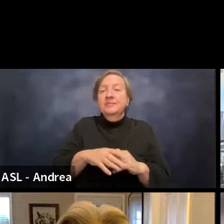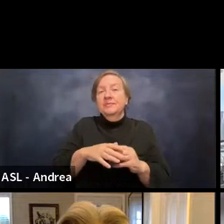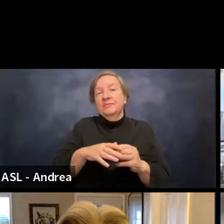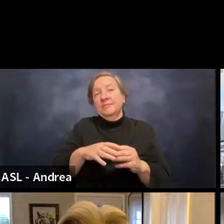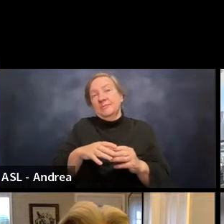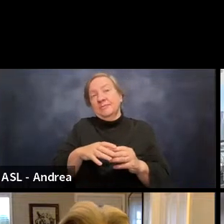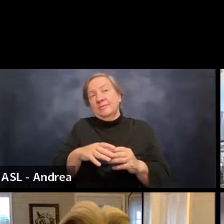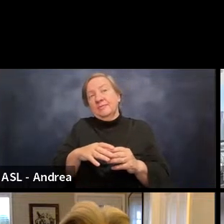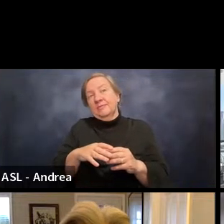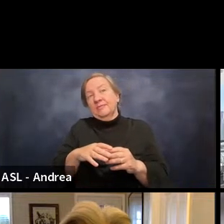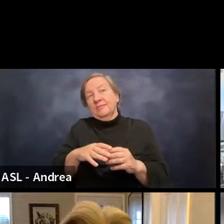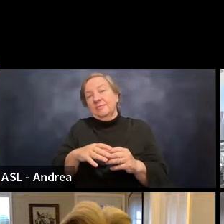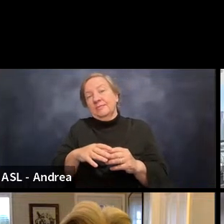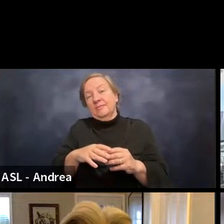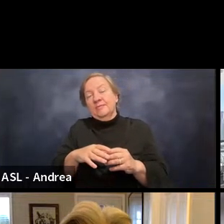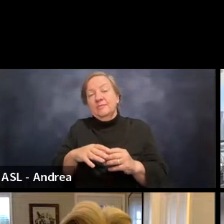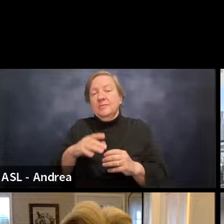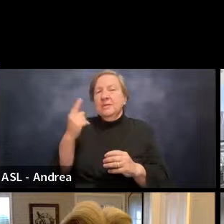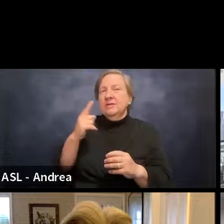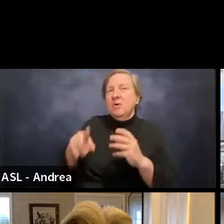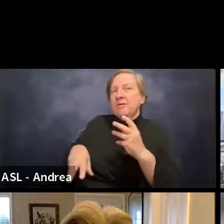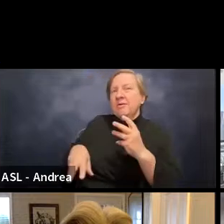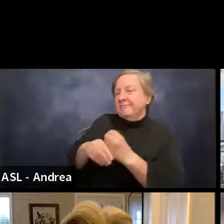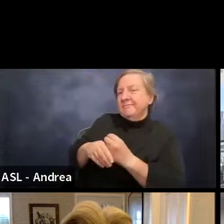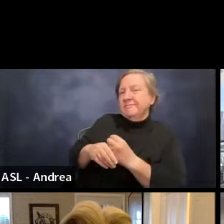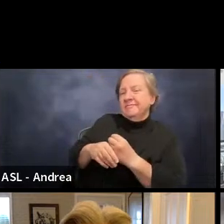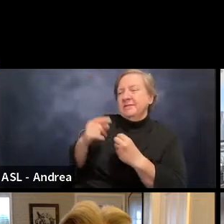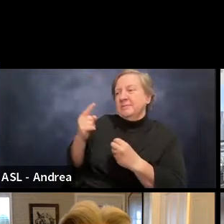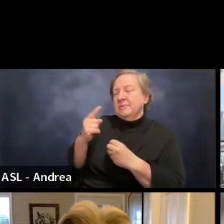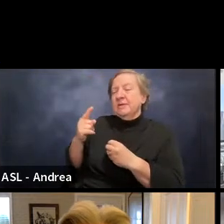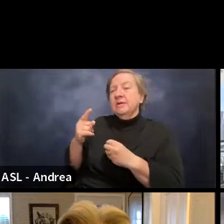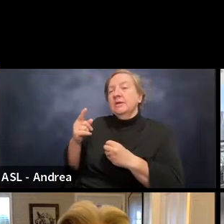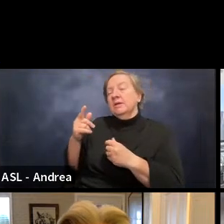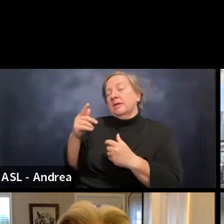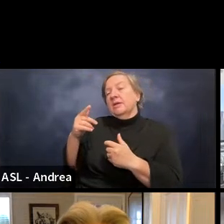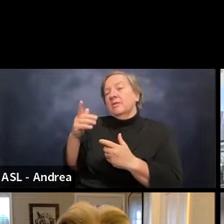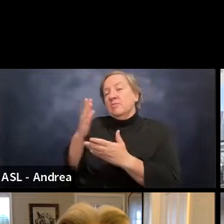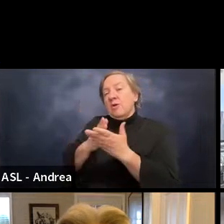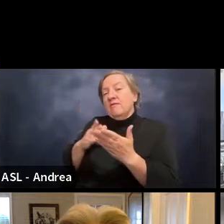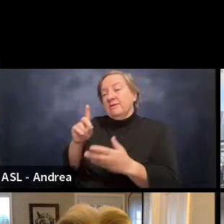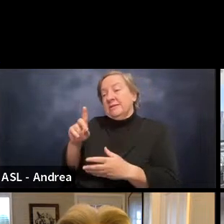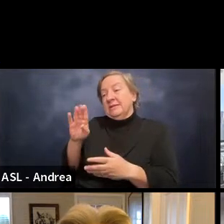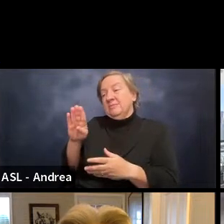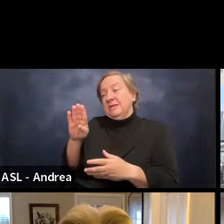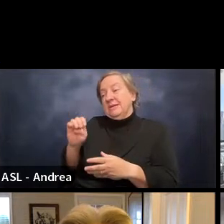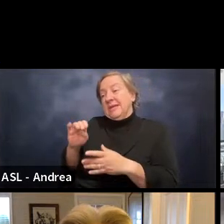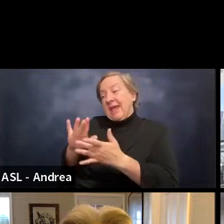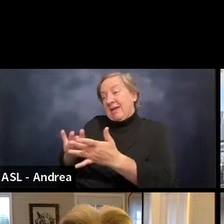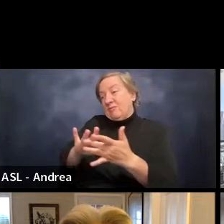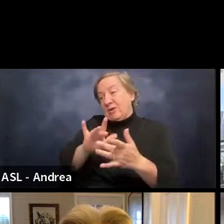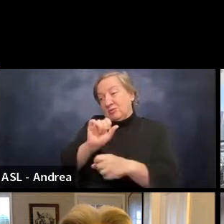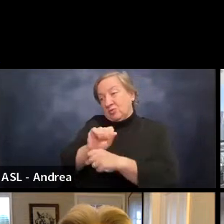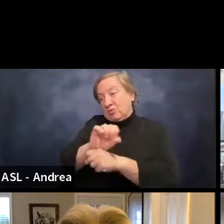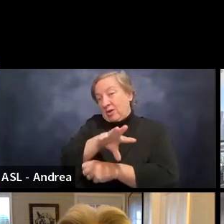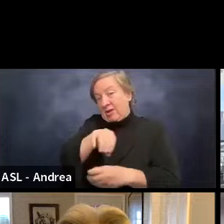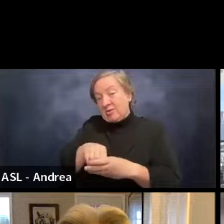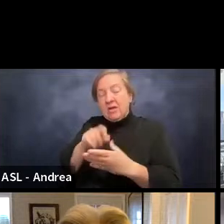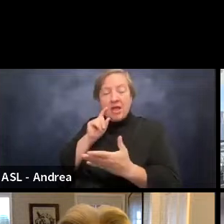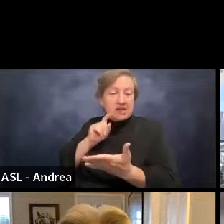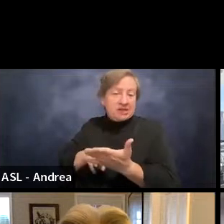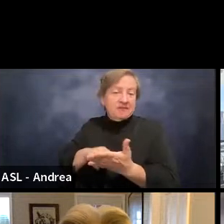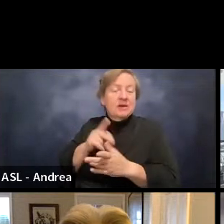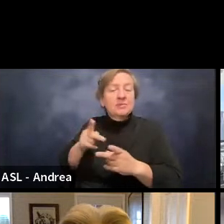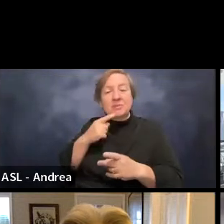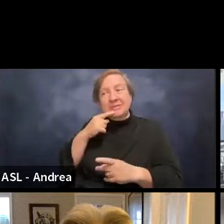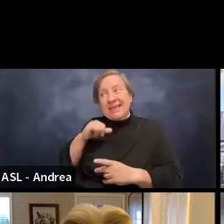and Mary. I'm sorry, Jonelle, could I just add on a Please. little bit? Part of what our DBE outreach work includes is identifying, as people are saying, these